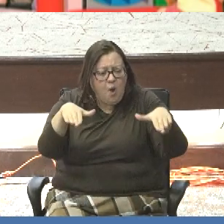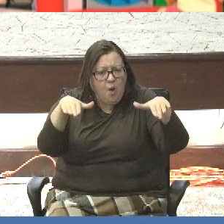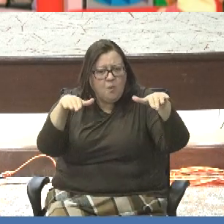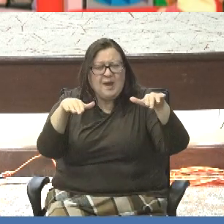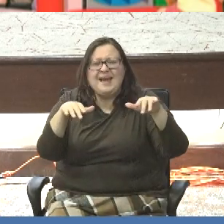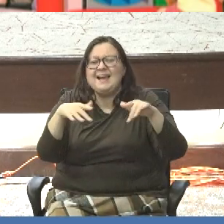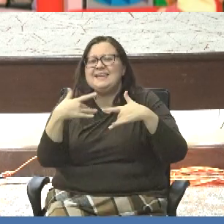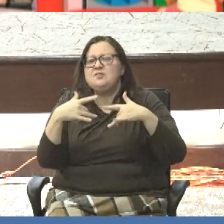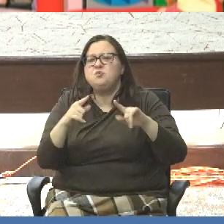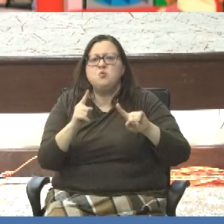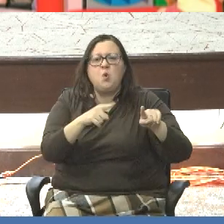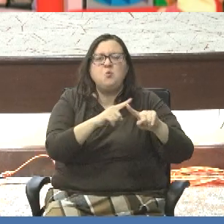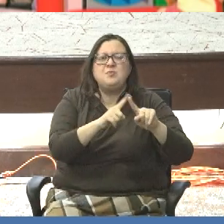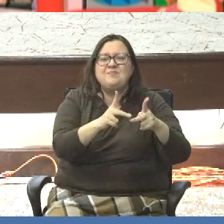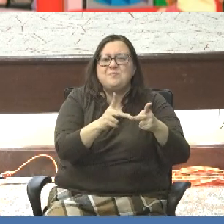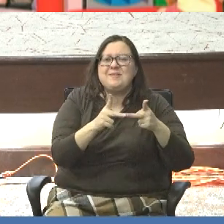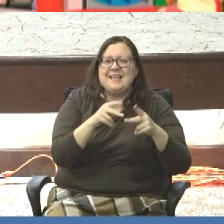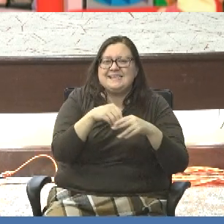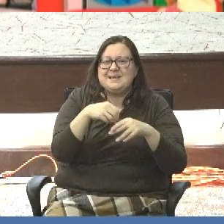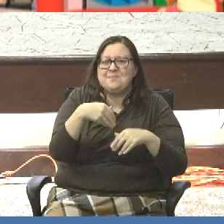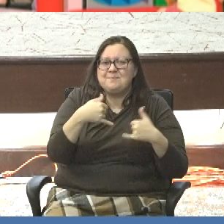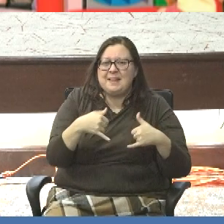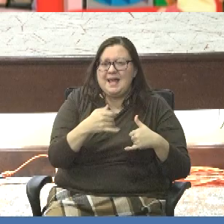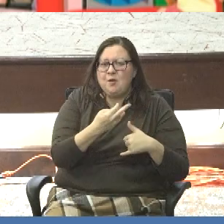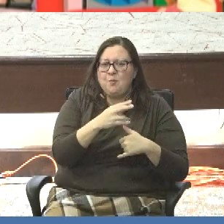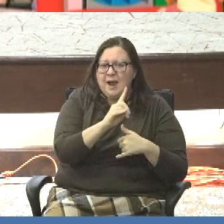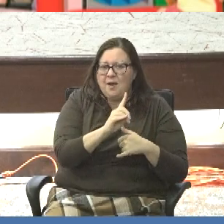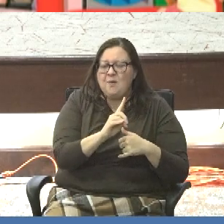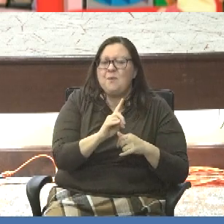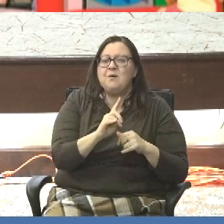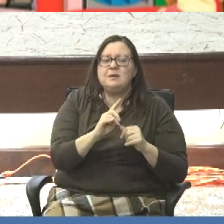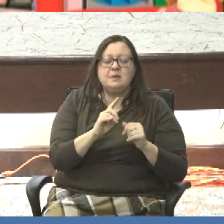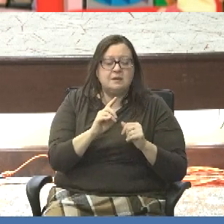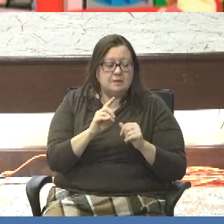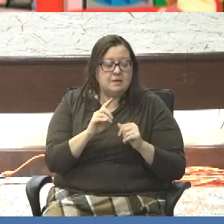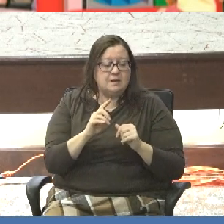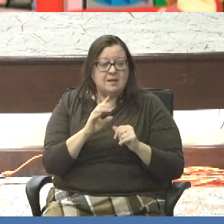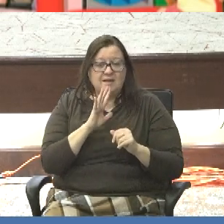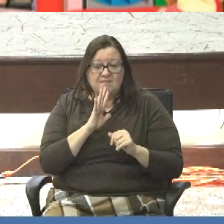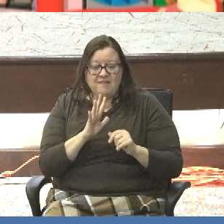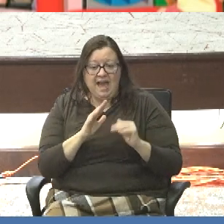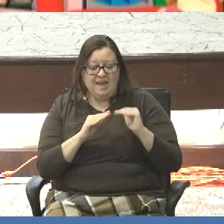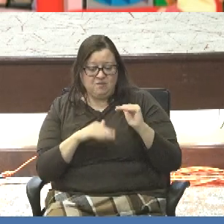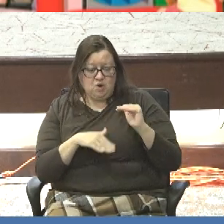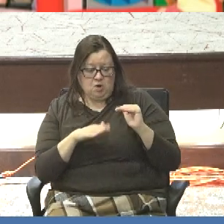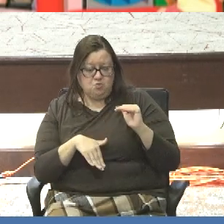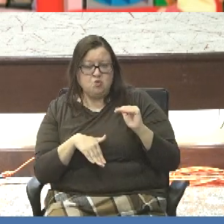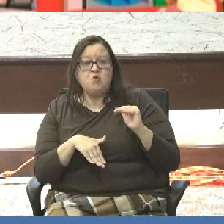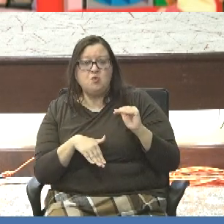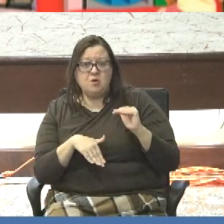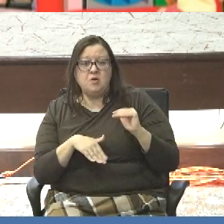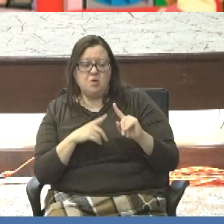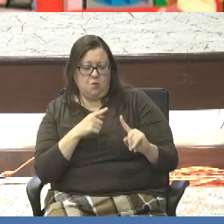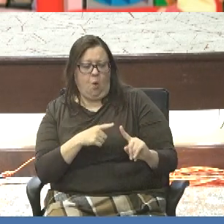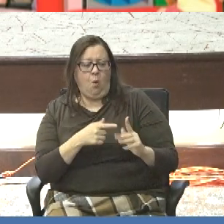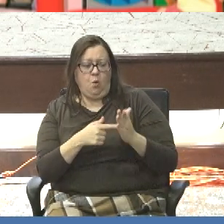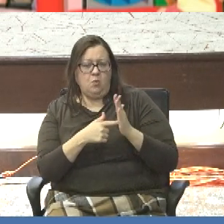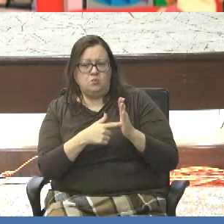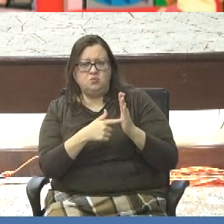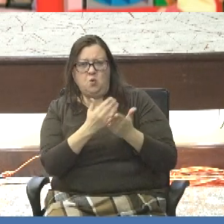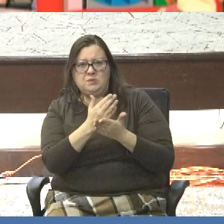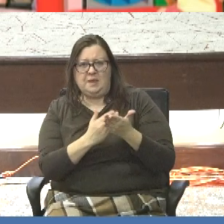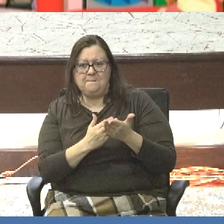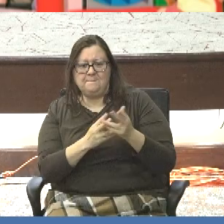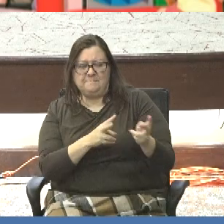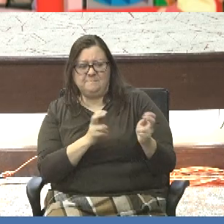to different features in a playground. But we did make an emphasis for the 5 and under range and wanted to show some of those